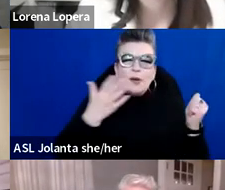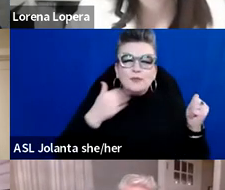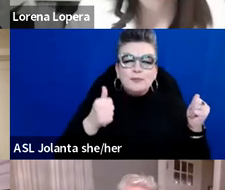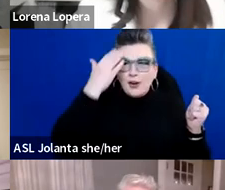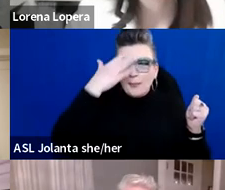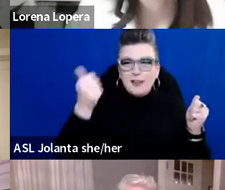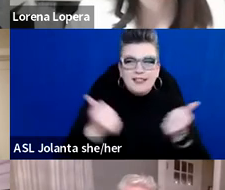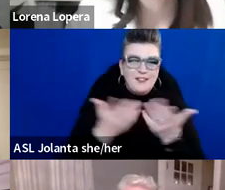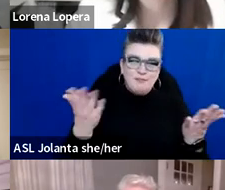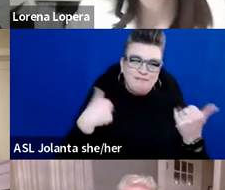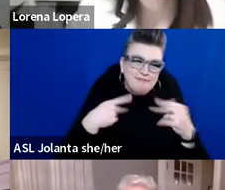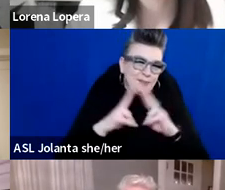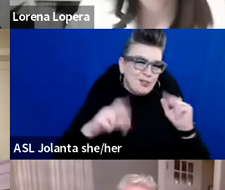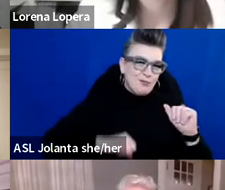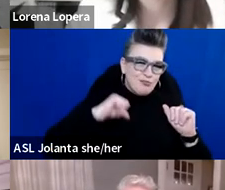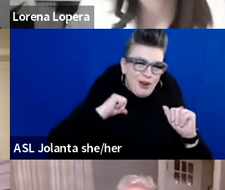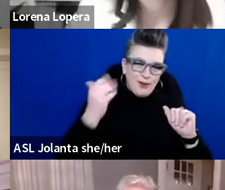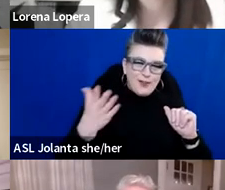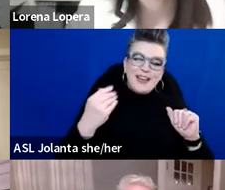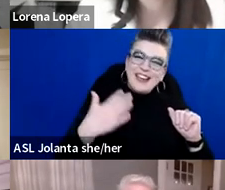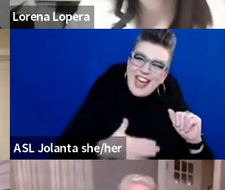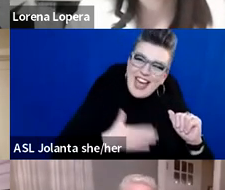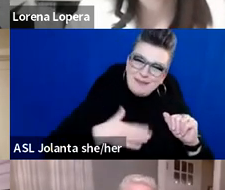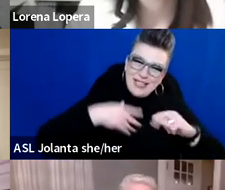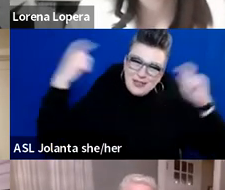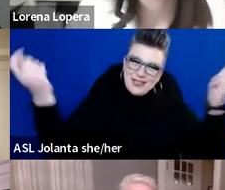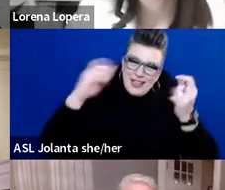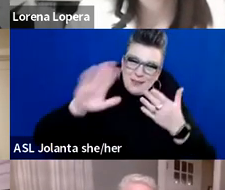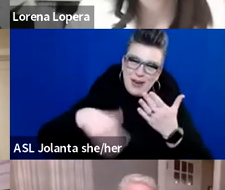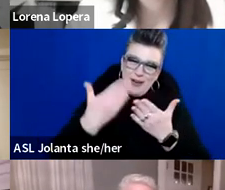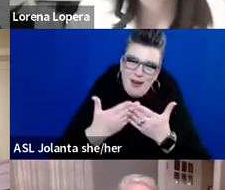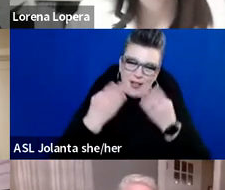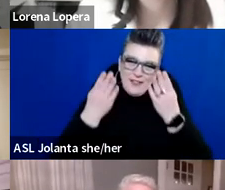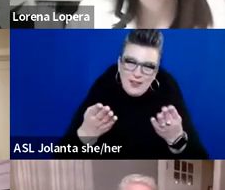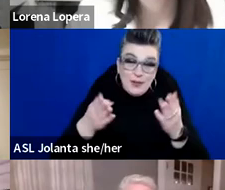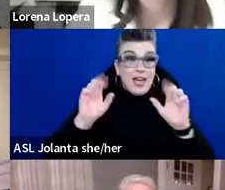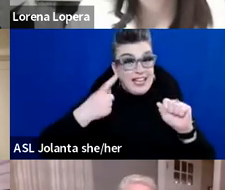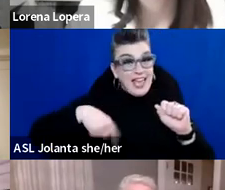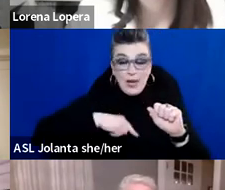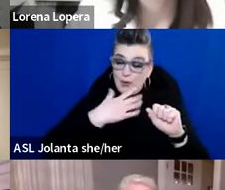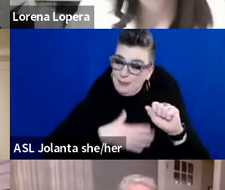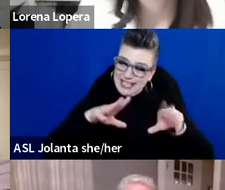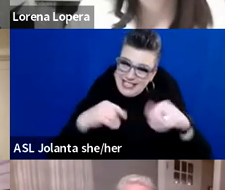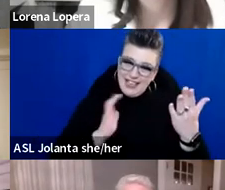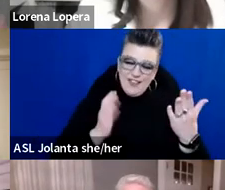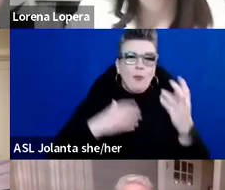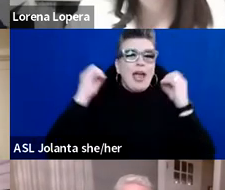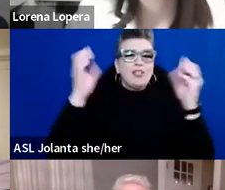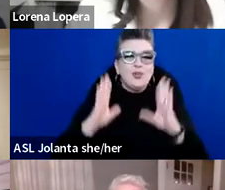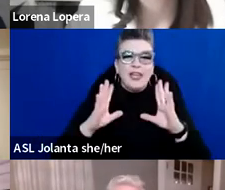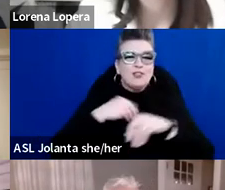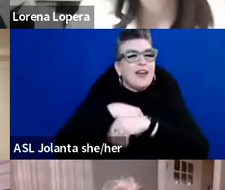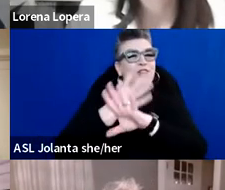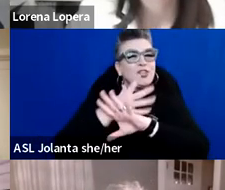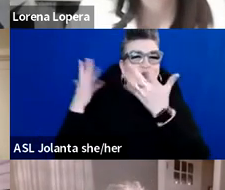bps proud of you and happy to celebrate all of you so could we please give our educators of the year a virtual round of